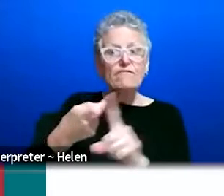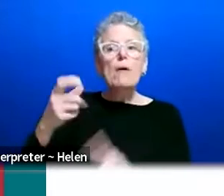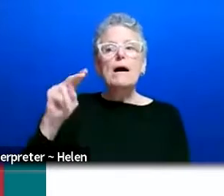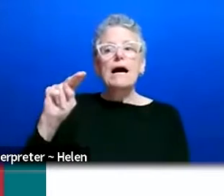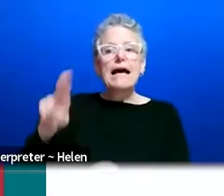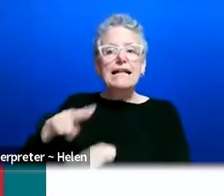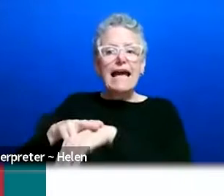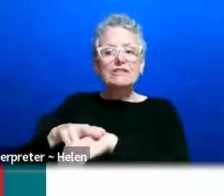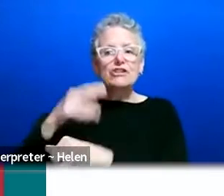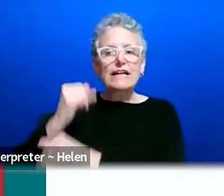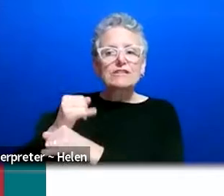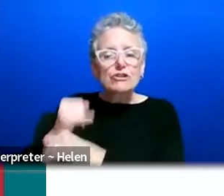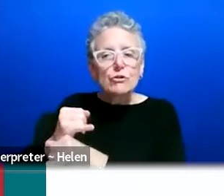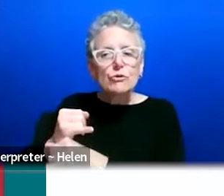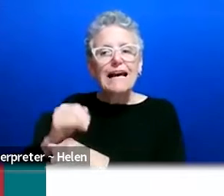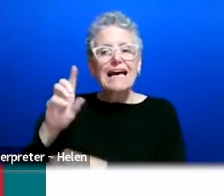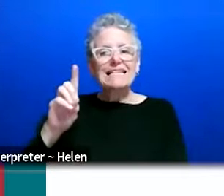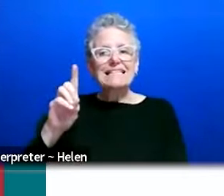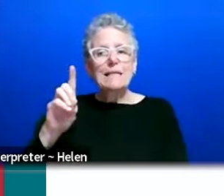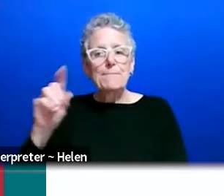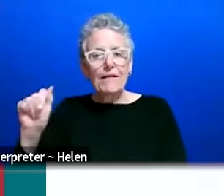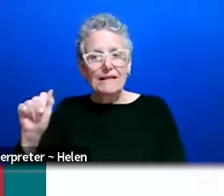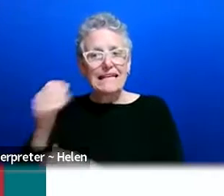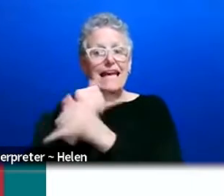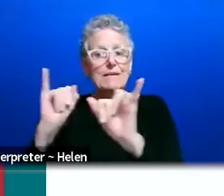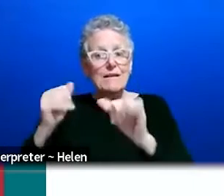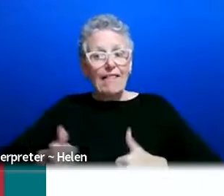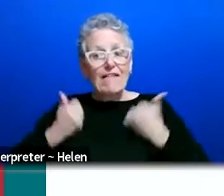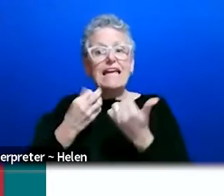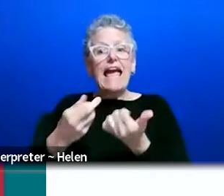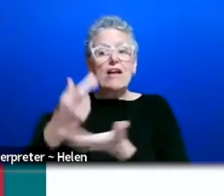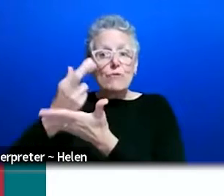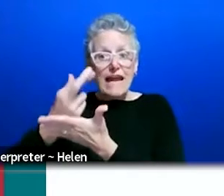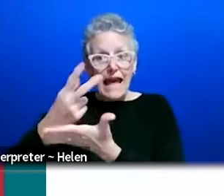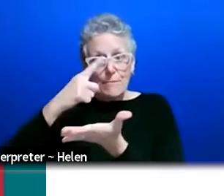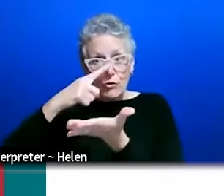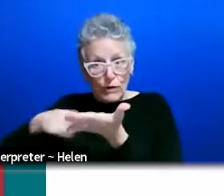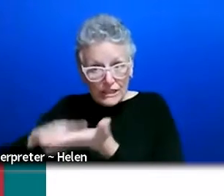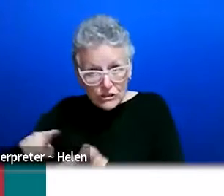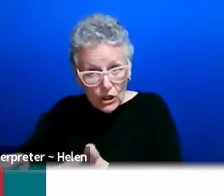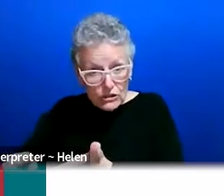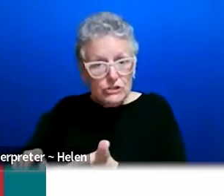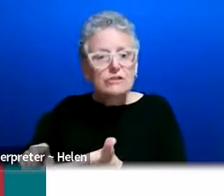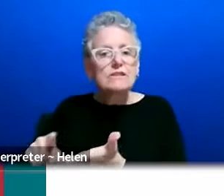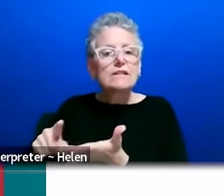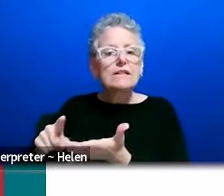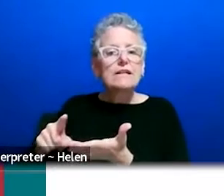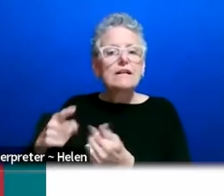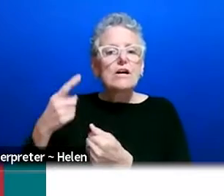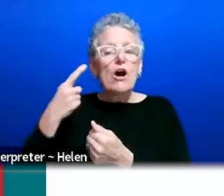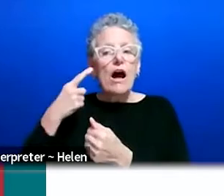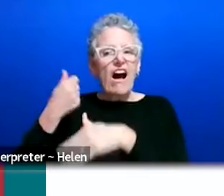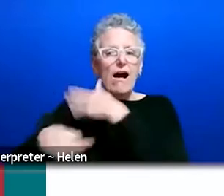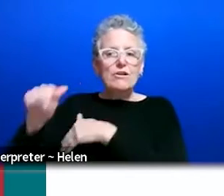of Disability Independent Living and Rehabilitation Research, which is in the Administration for Community